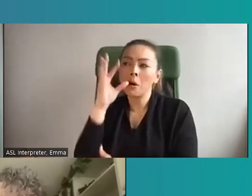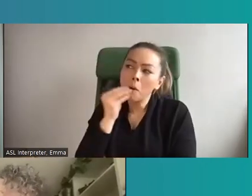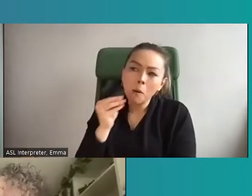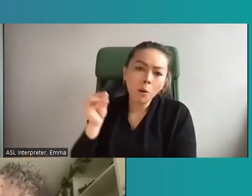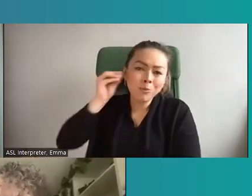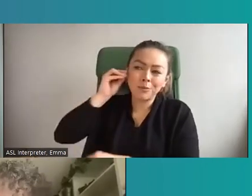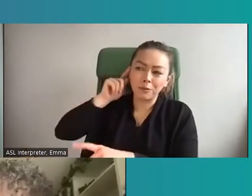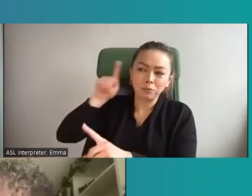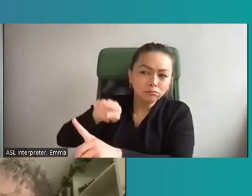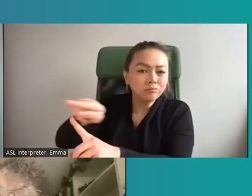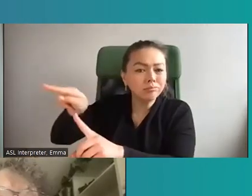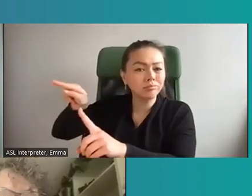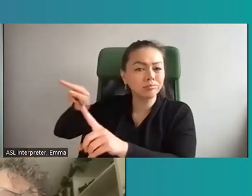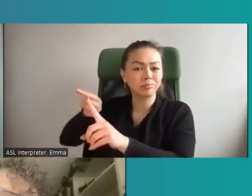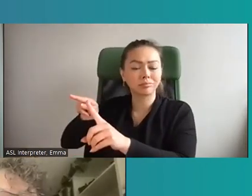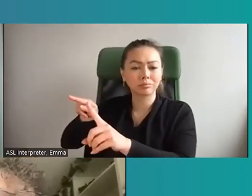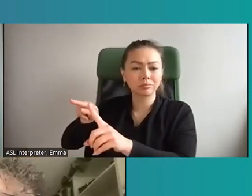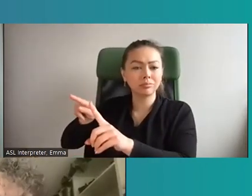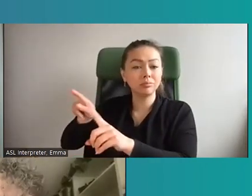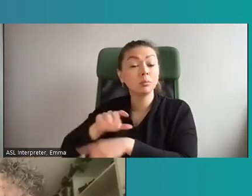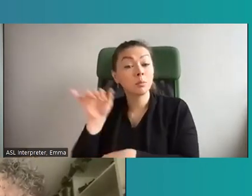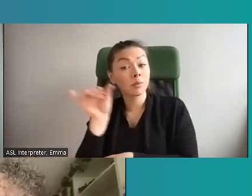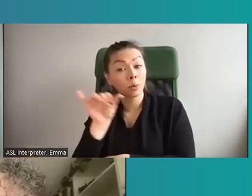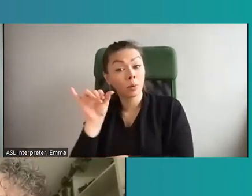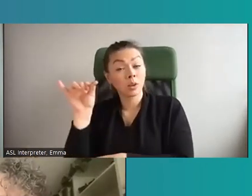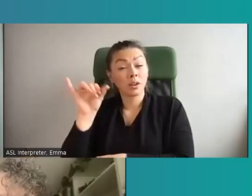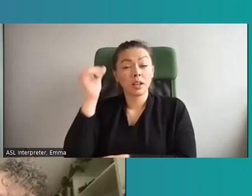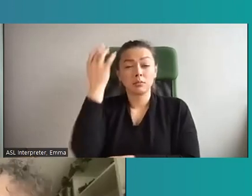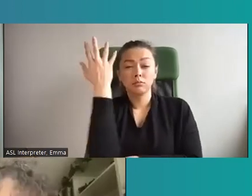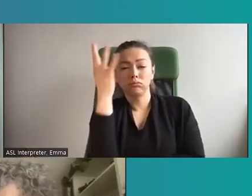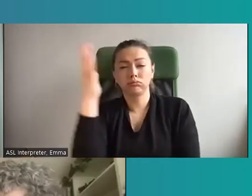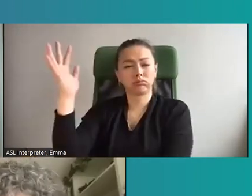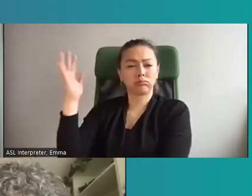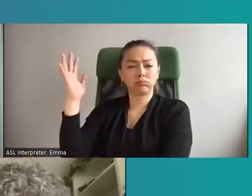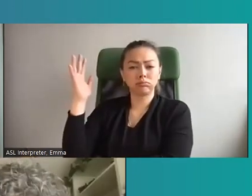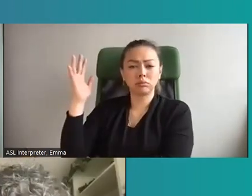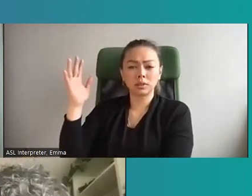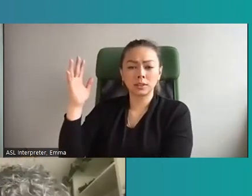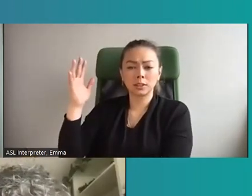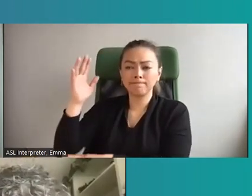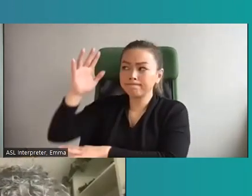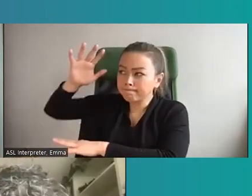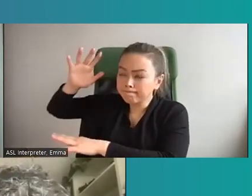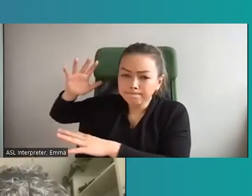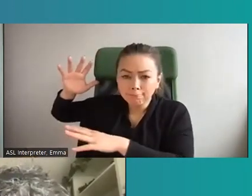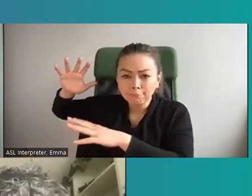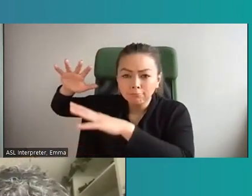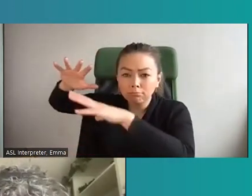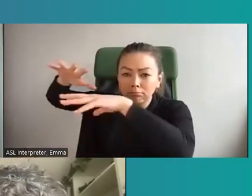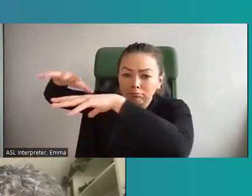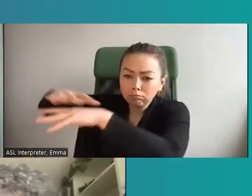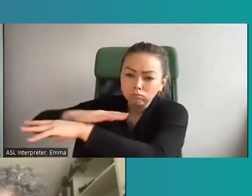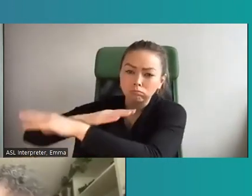thanks to the forest as well for housing those birds, because the birds build their nests within